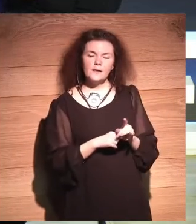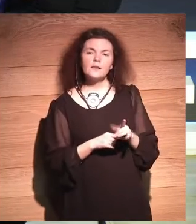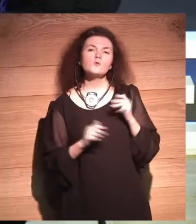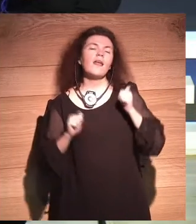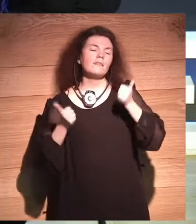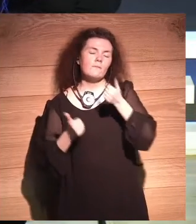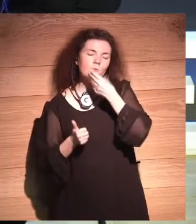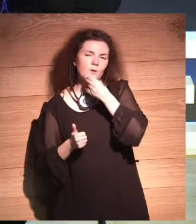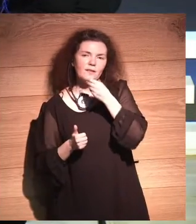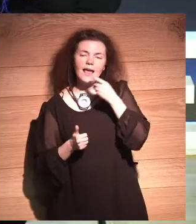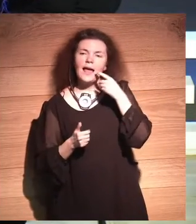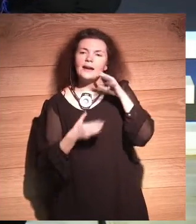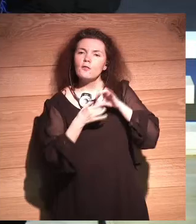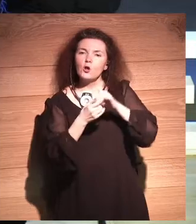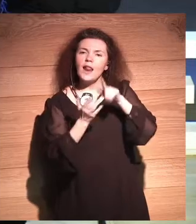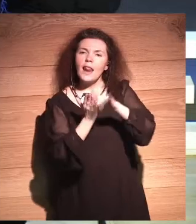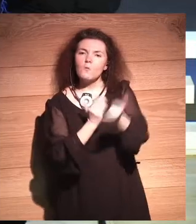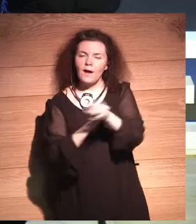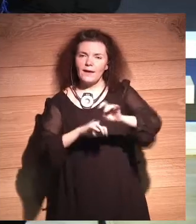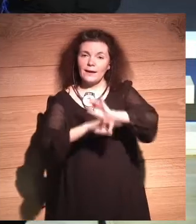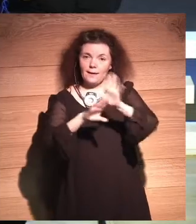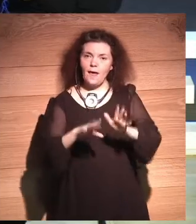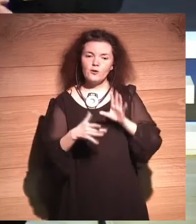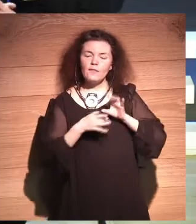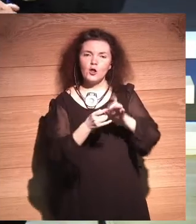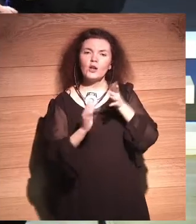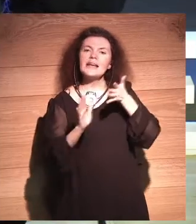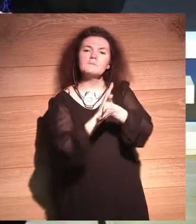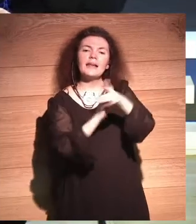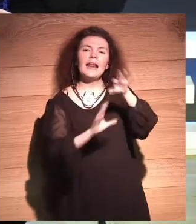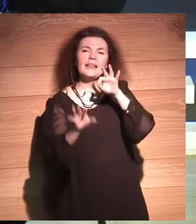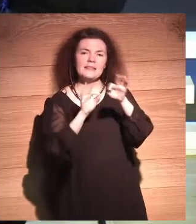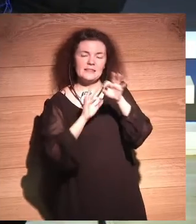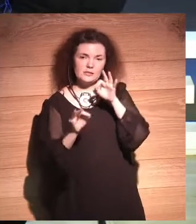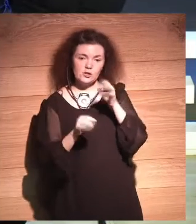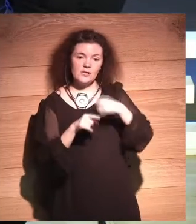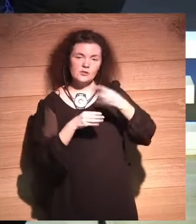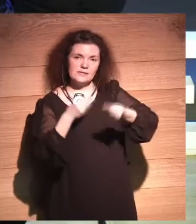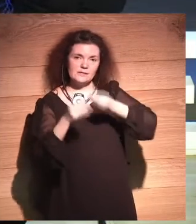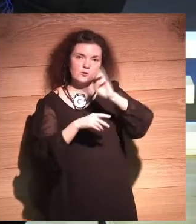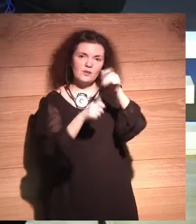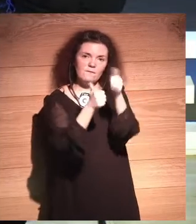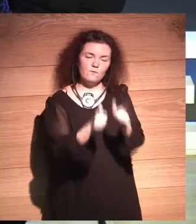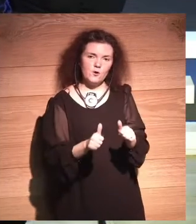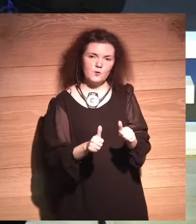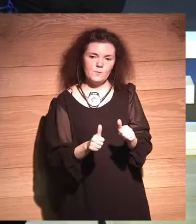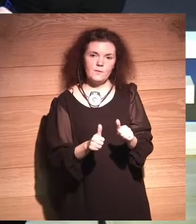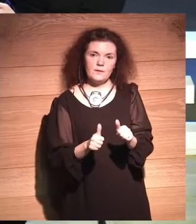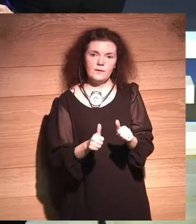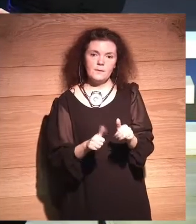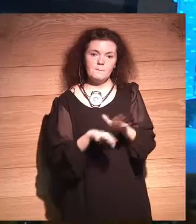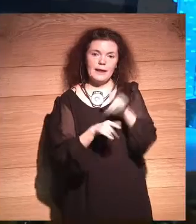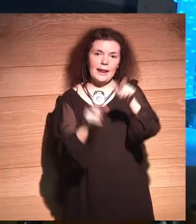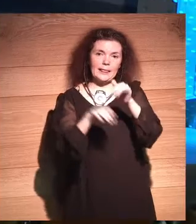fully, and in fact the City Council of Madrid has an initiative dealing with clear language used